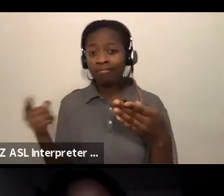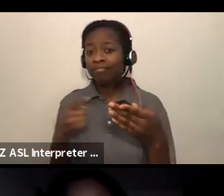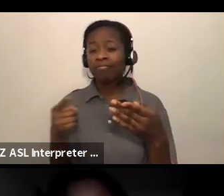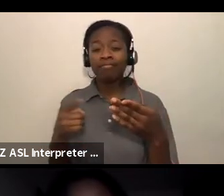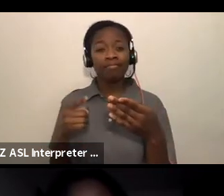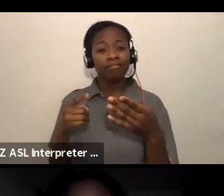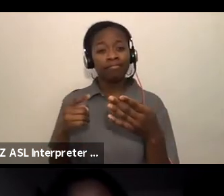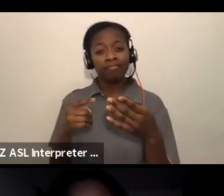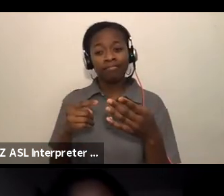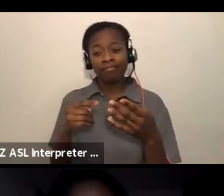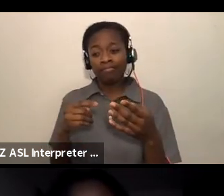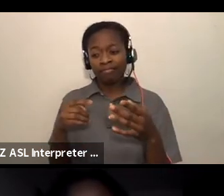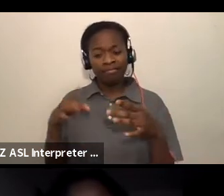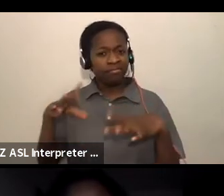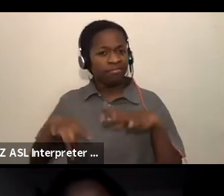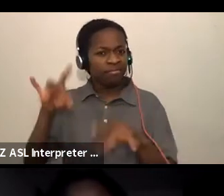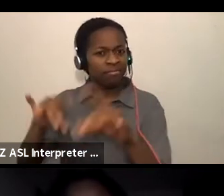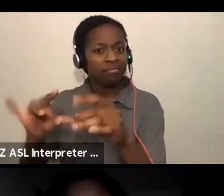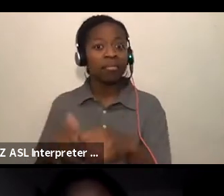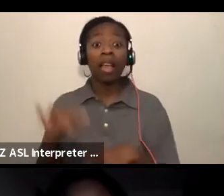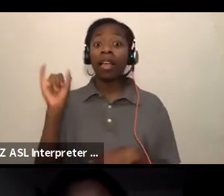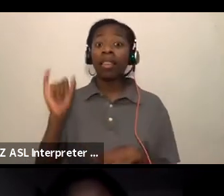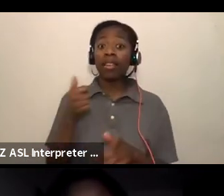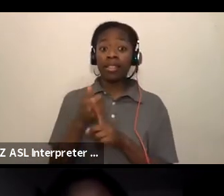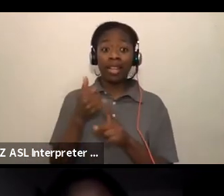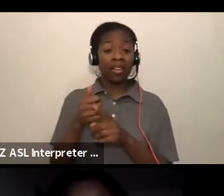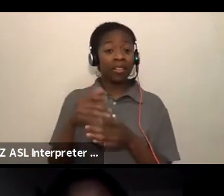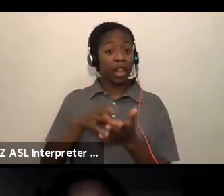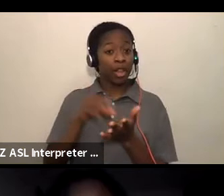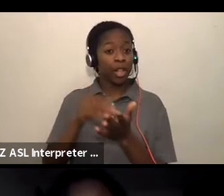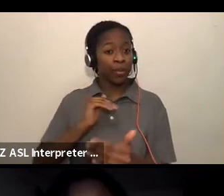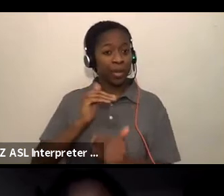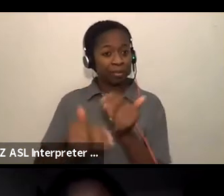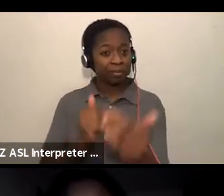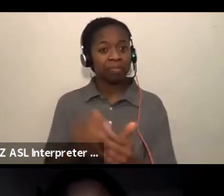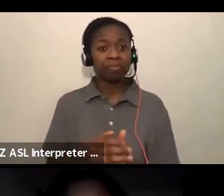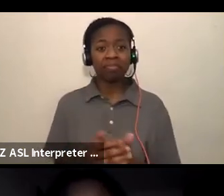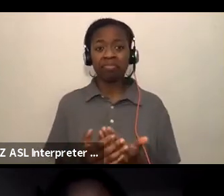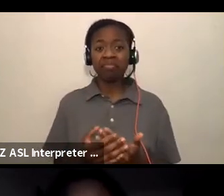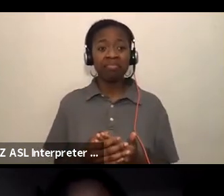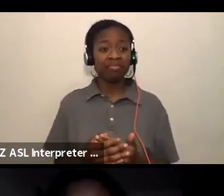what's been a learning process in terms of, as an artist, you know,